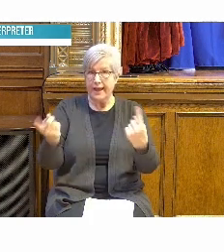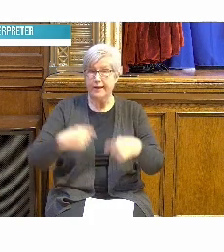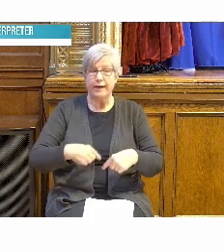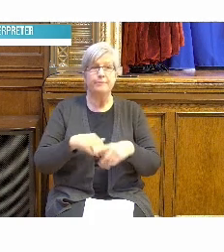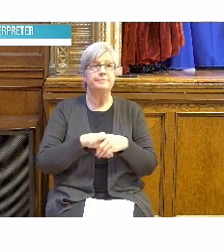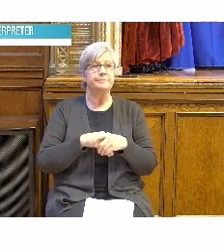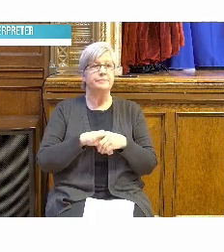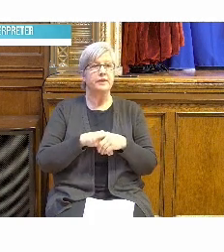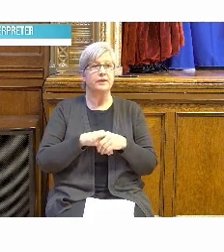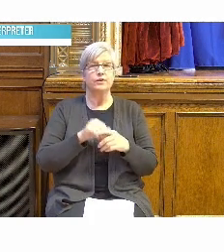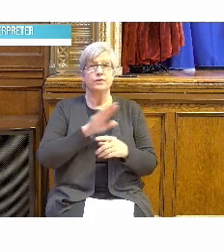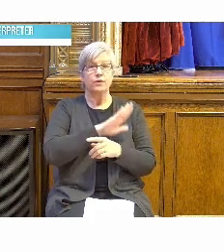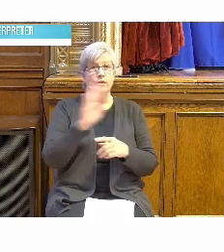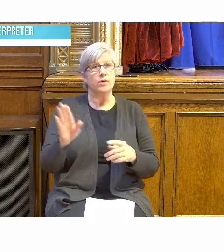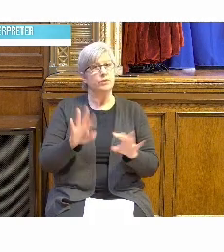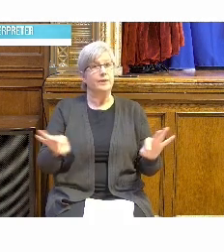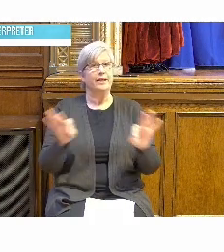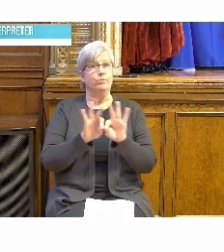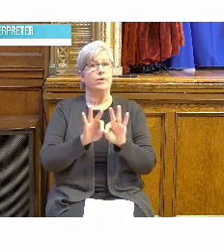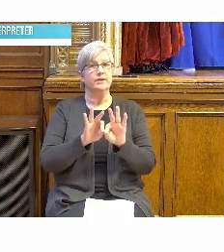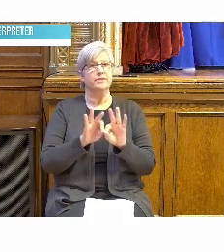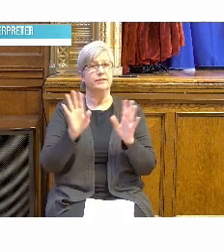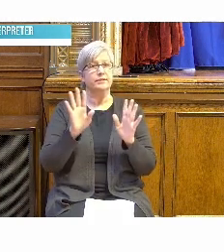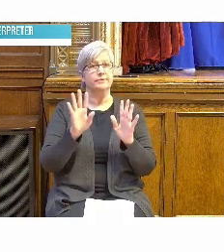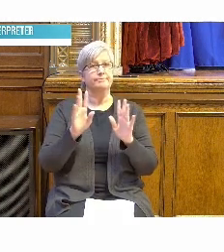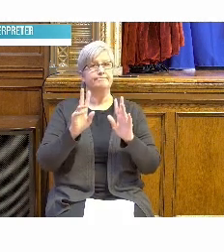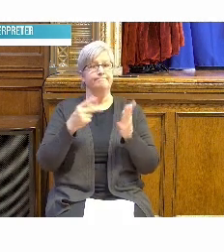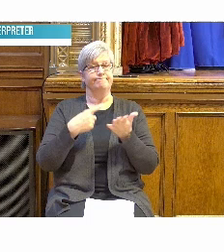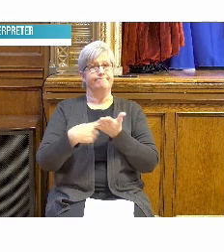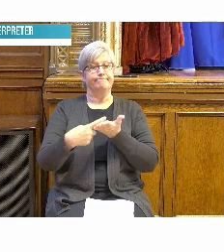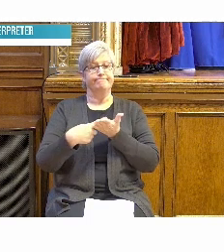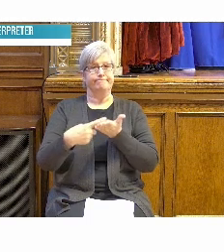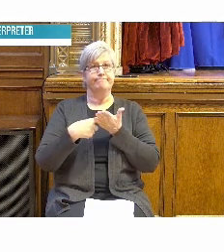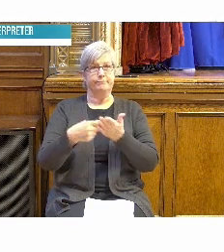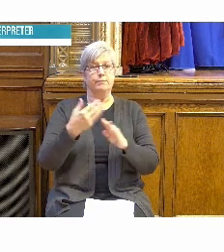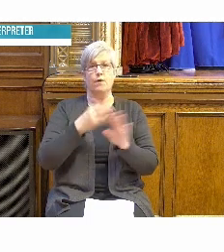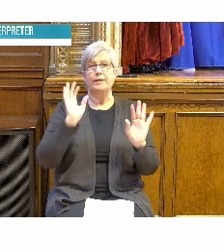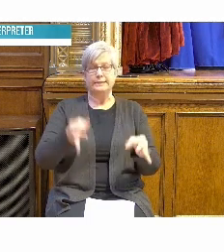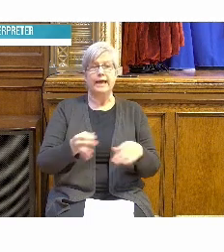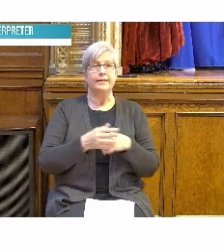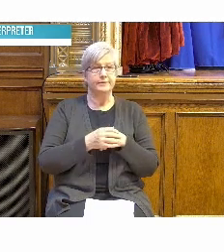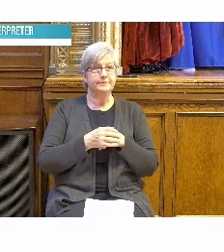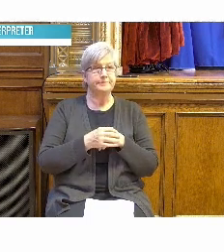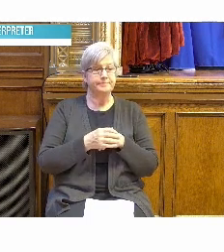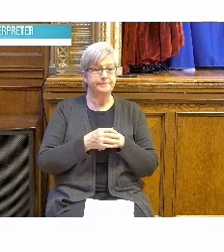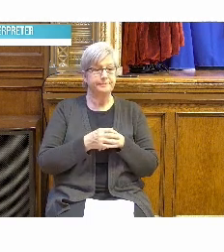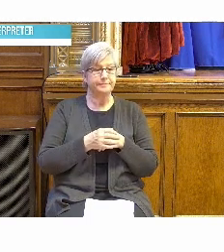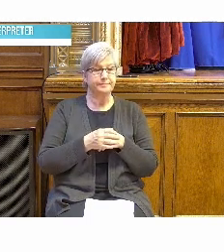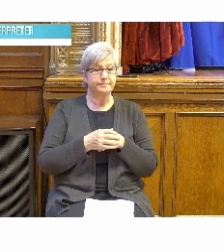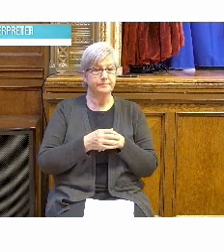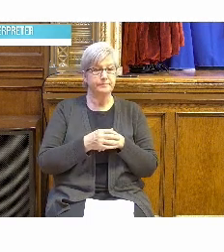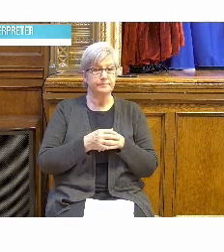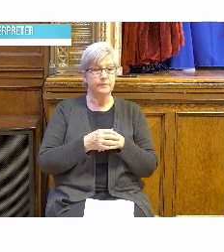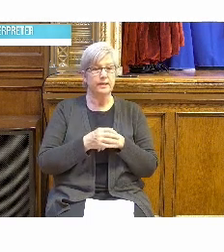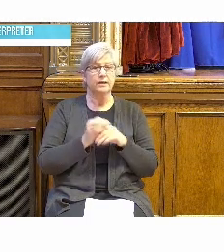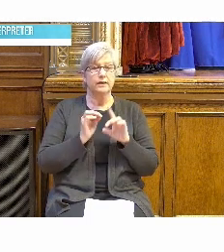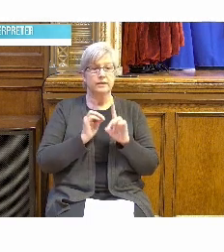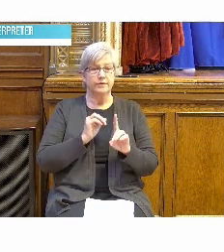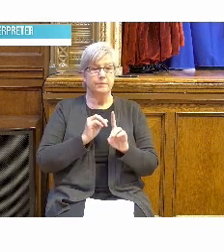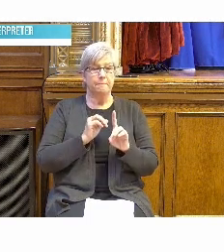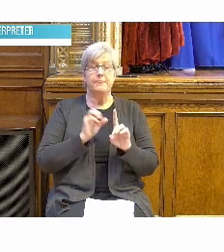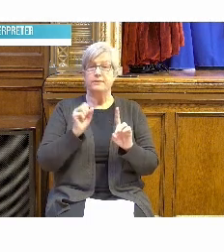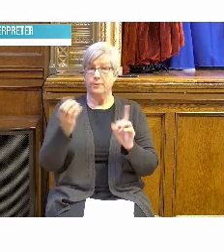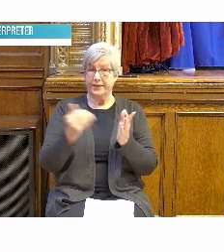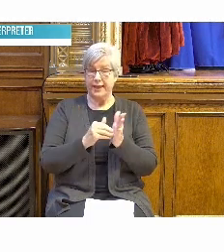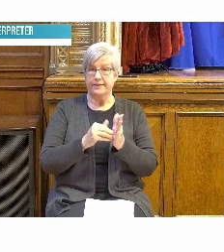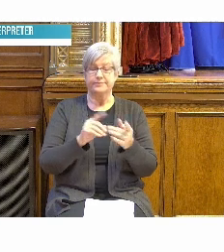those things to me are critically important in terms of with respect to making a decision about other commission members. So